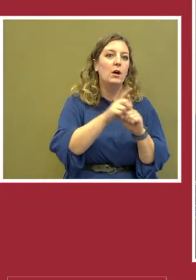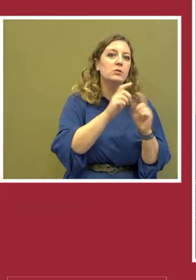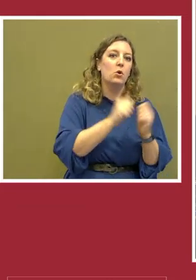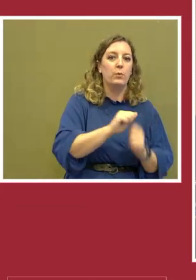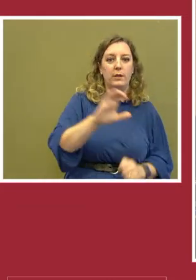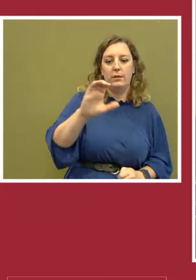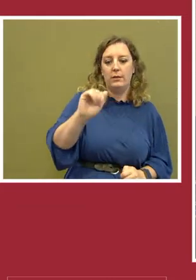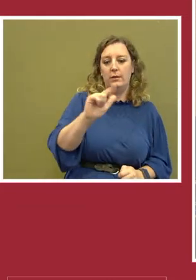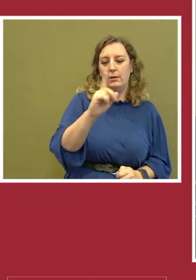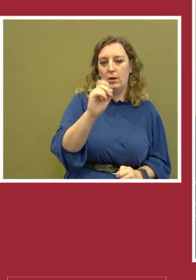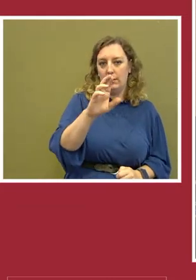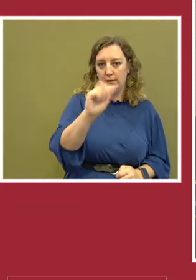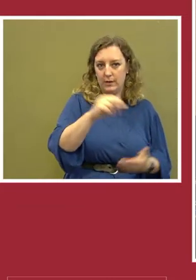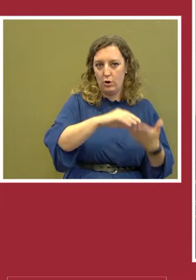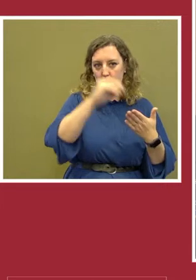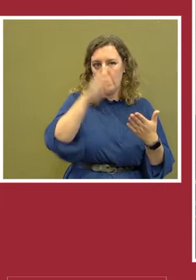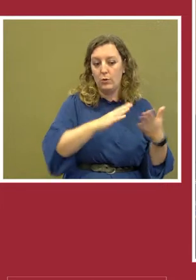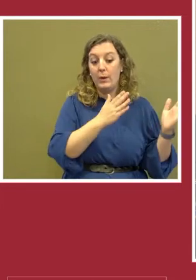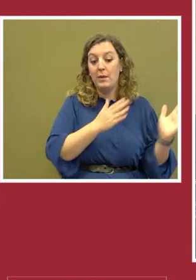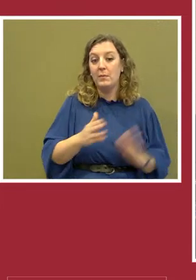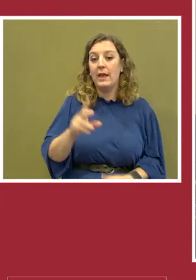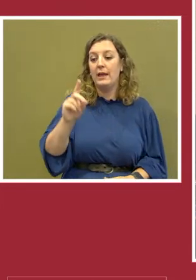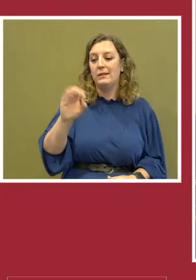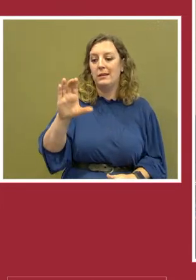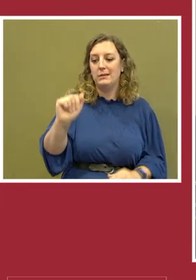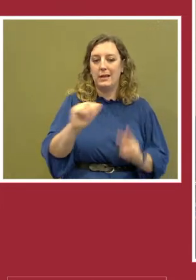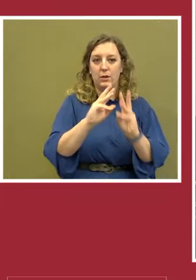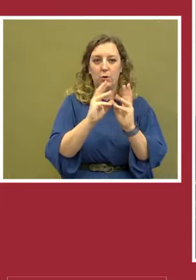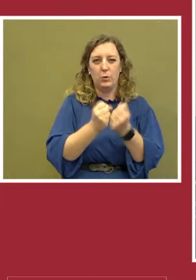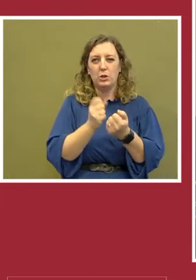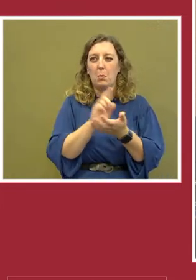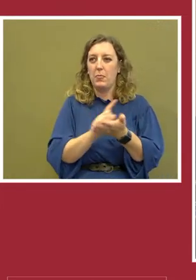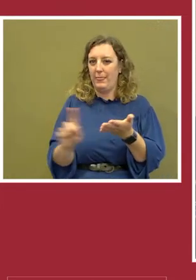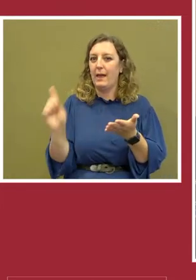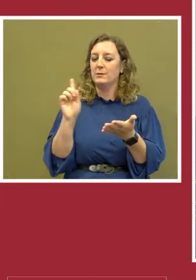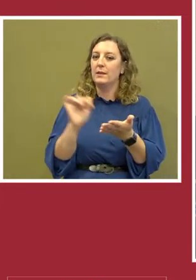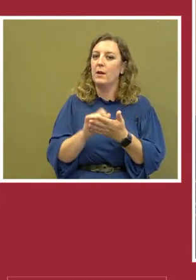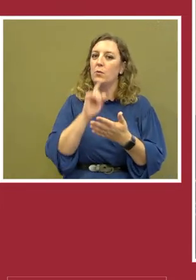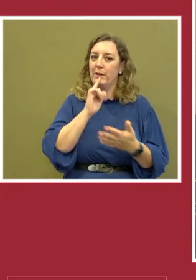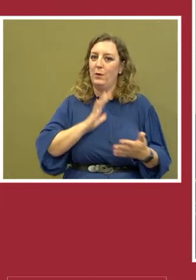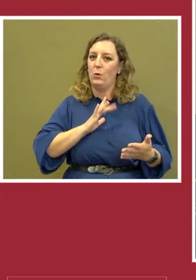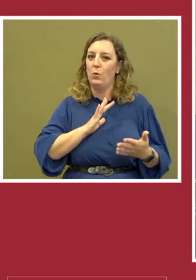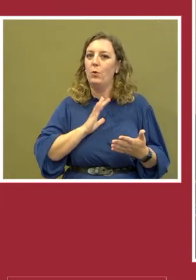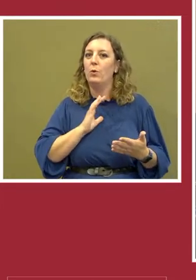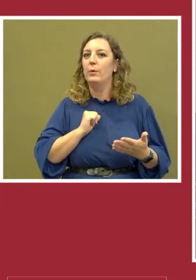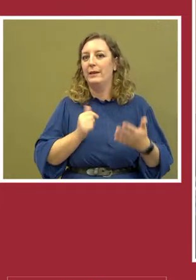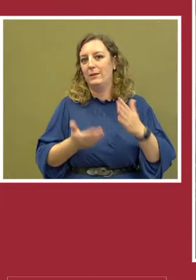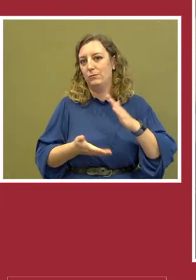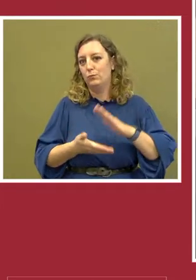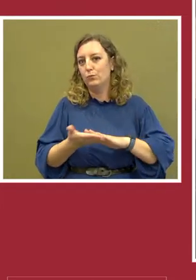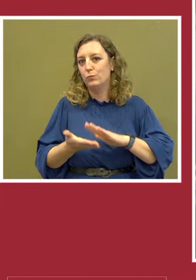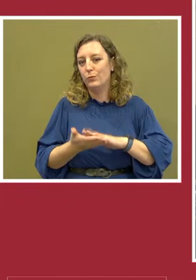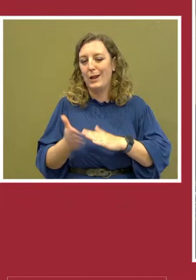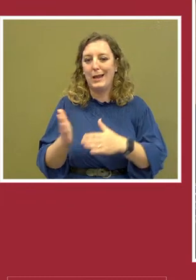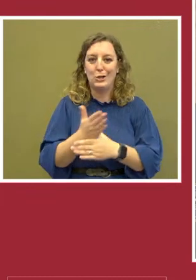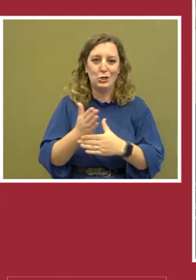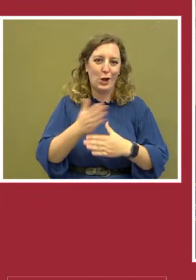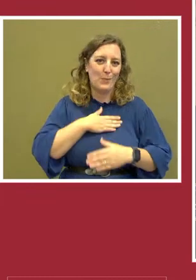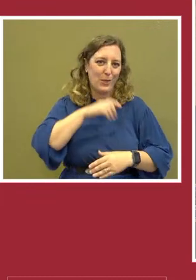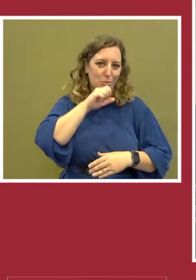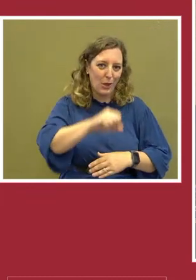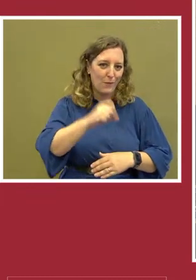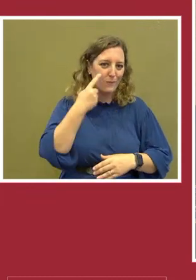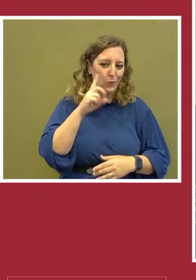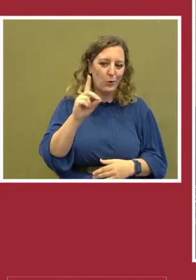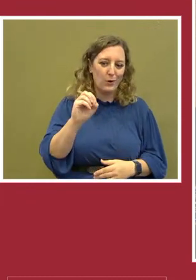chapter, and we planned a DECA workshop last week or so, and that was really cool because we got to run it and really share my love for DECA with